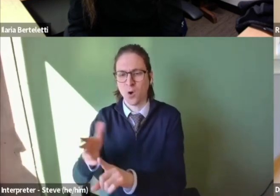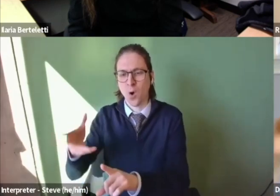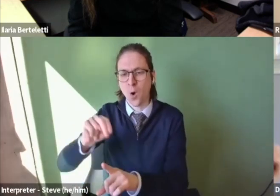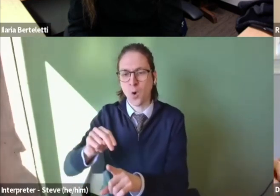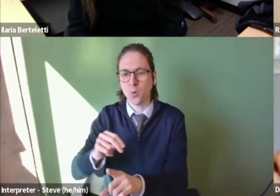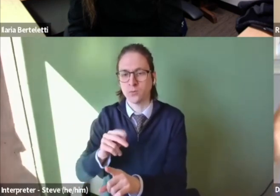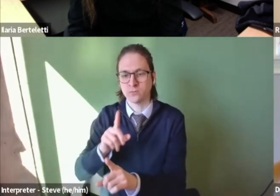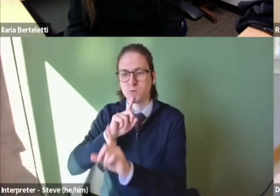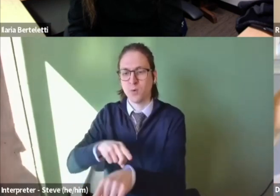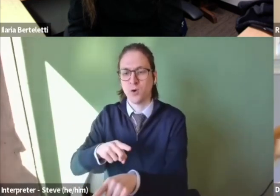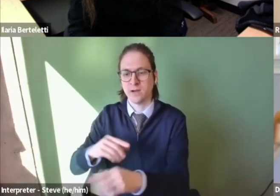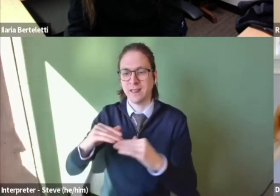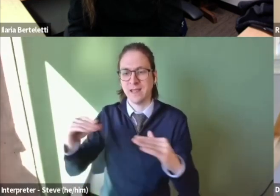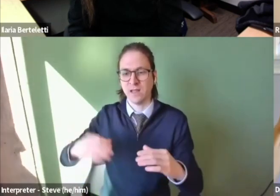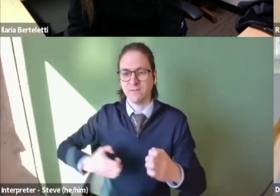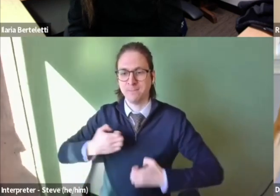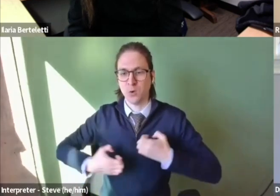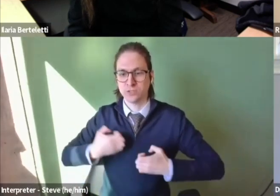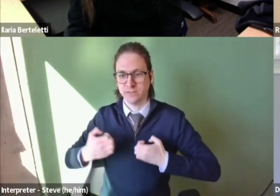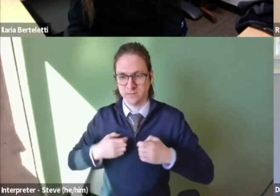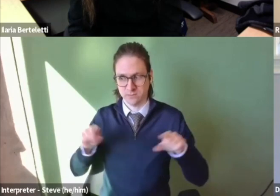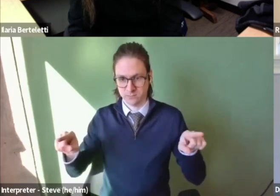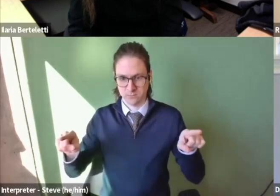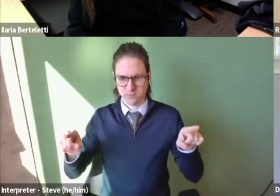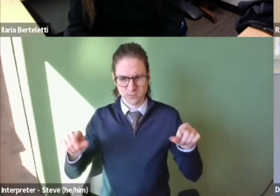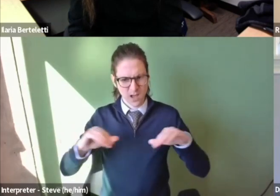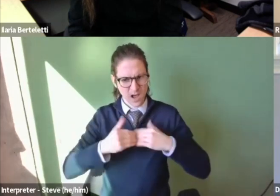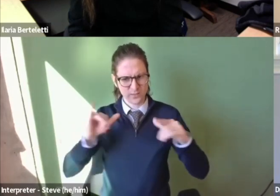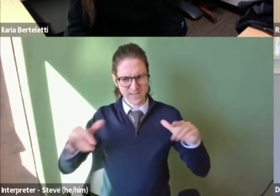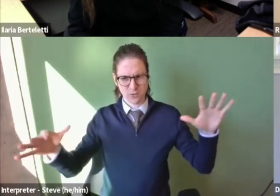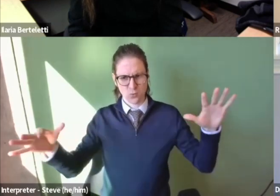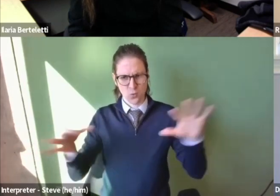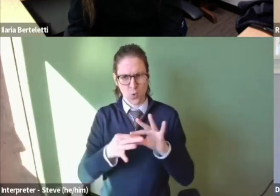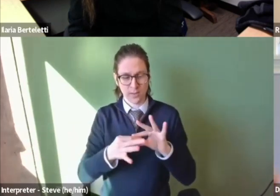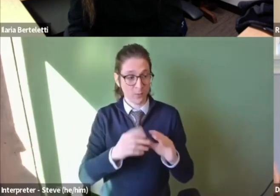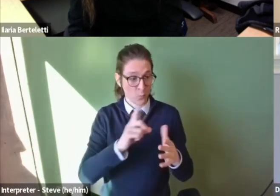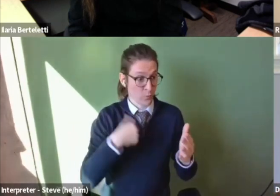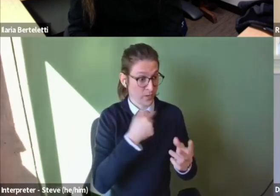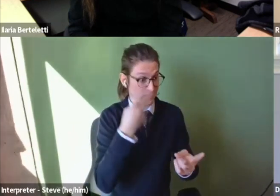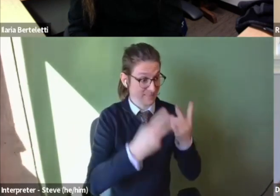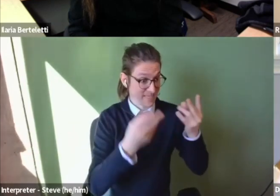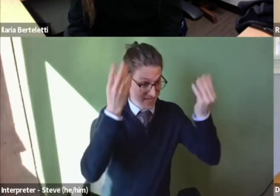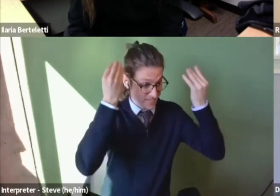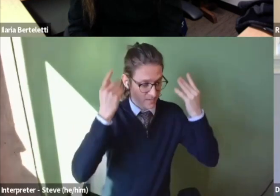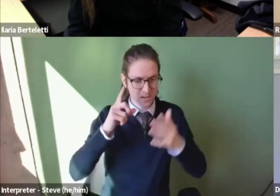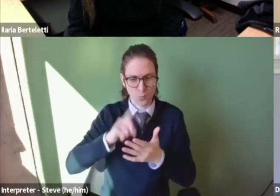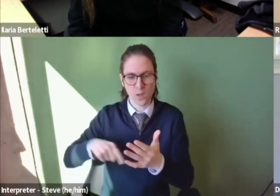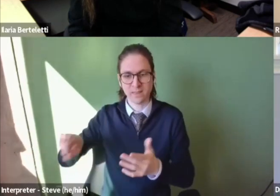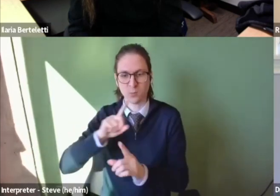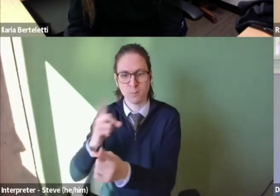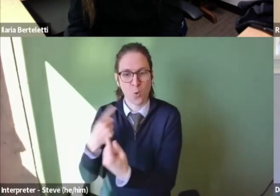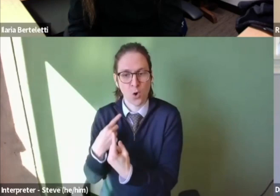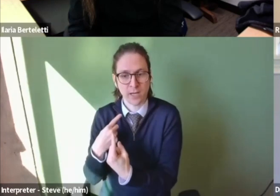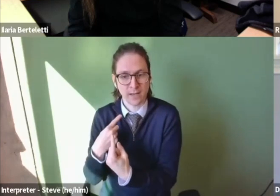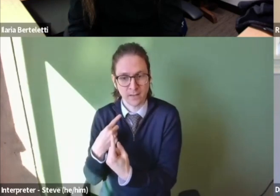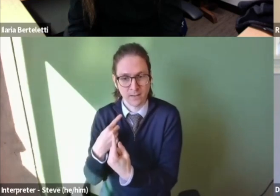well each of these regions' activity fluctuations is correlating with what they say they're experiencing. And what we find is that